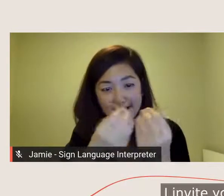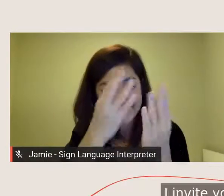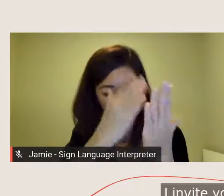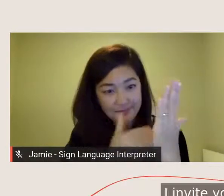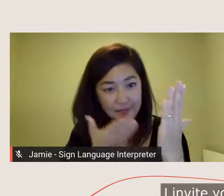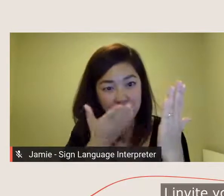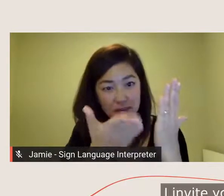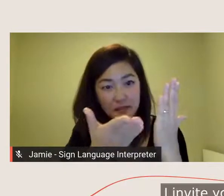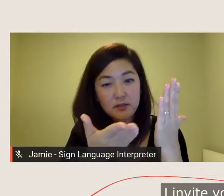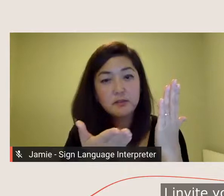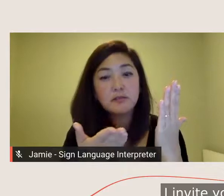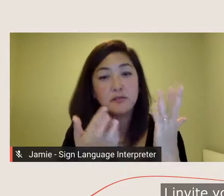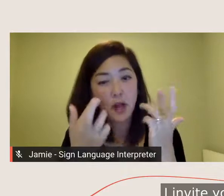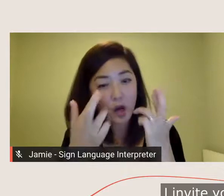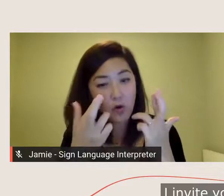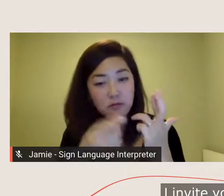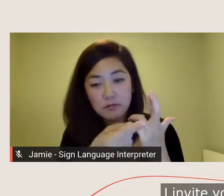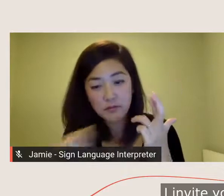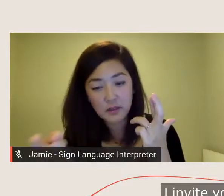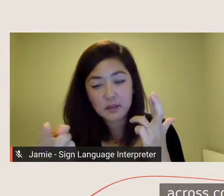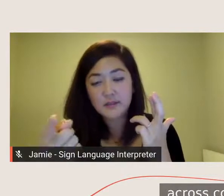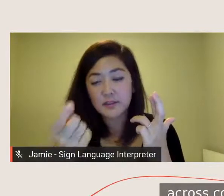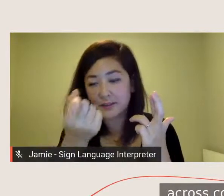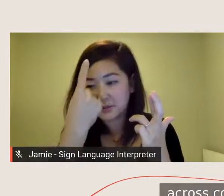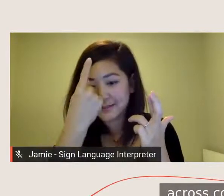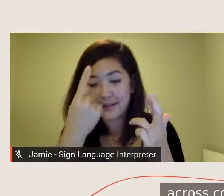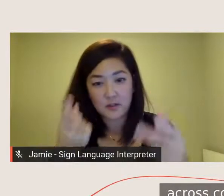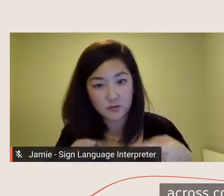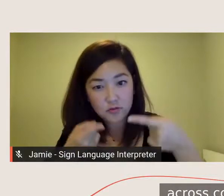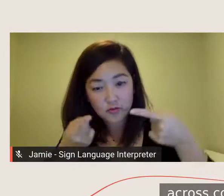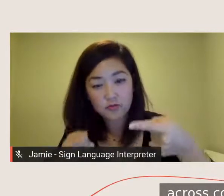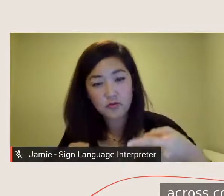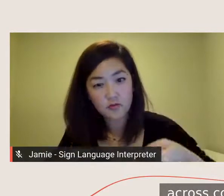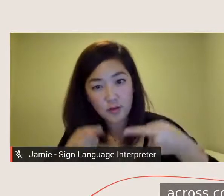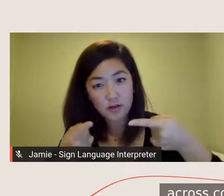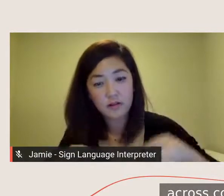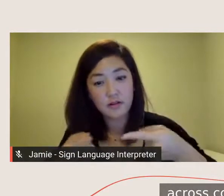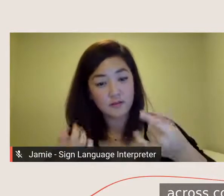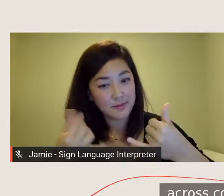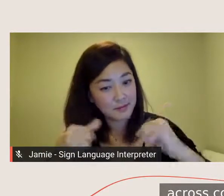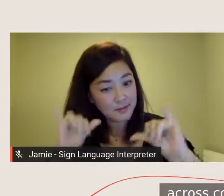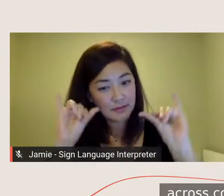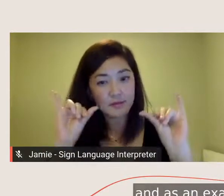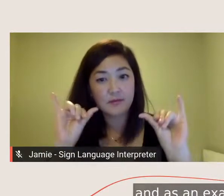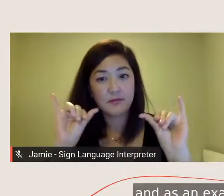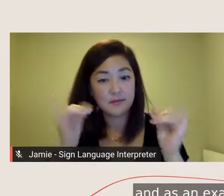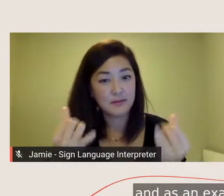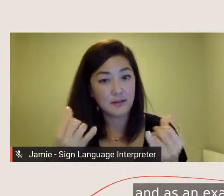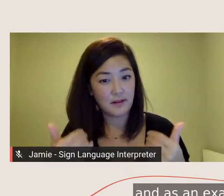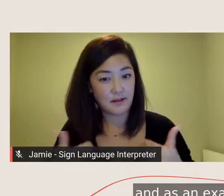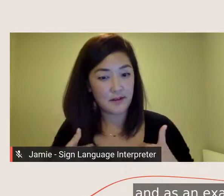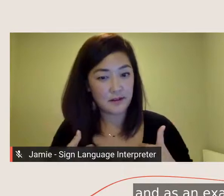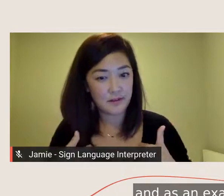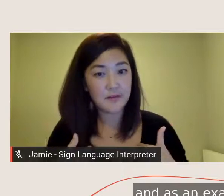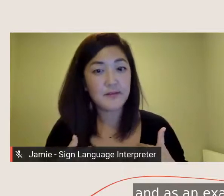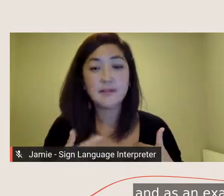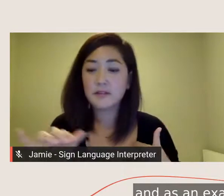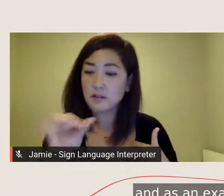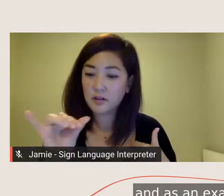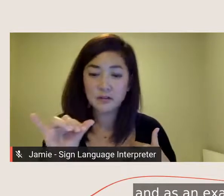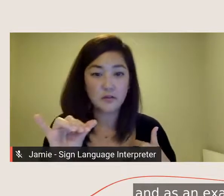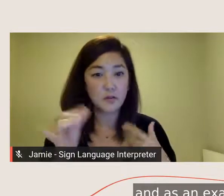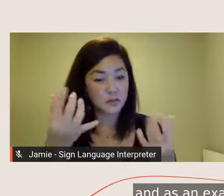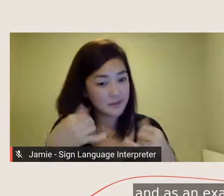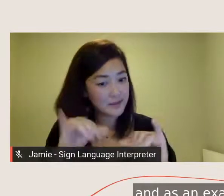I invite you to hold on to this example of struggle across communities as knowledge we still have, and as an example of organizing we